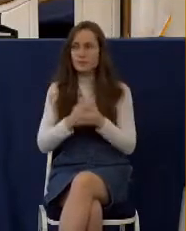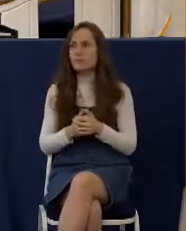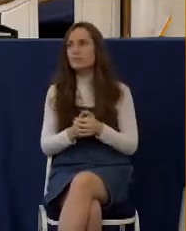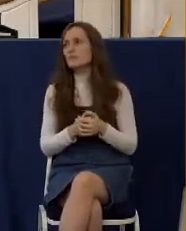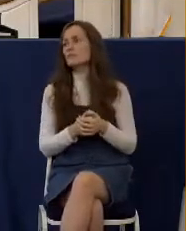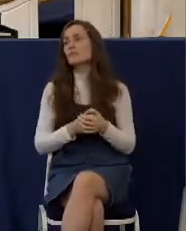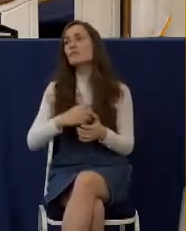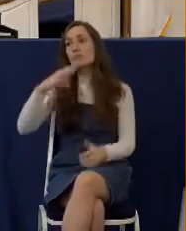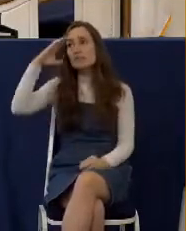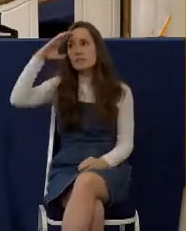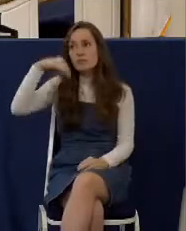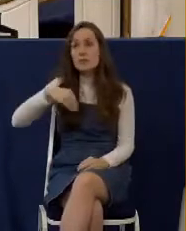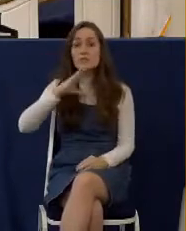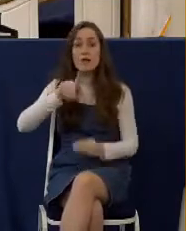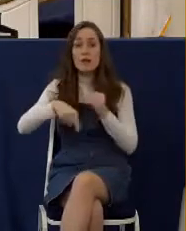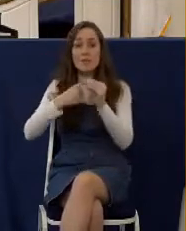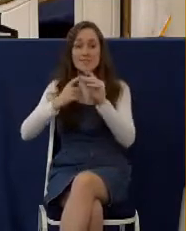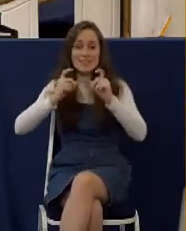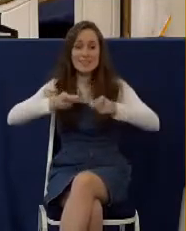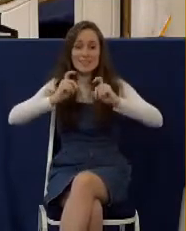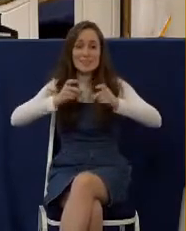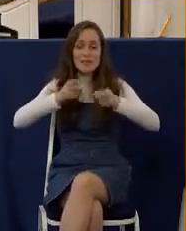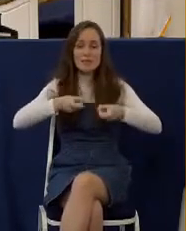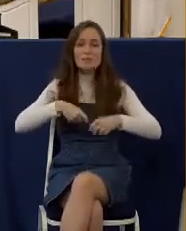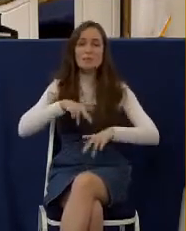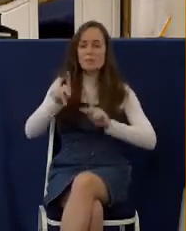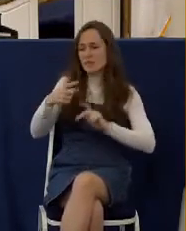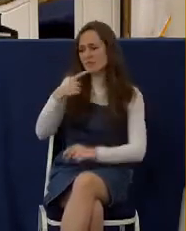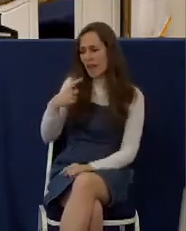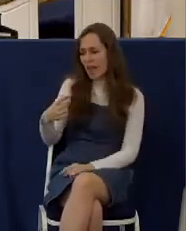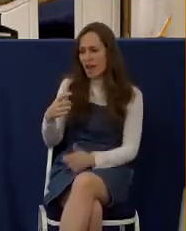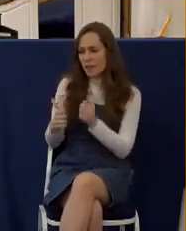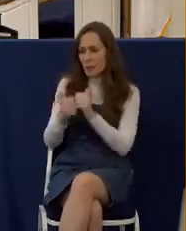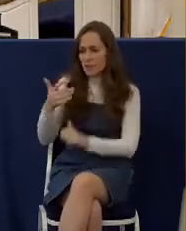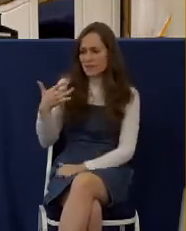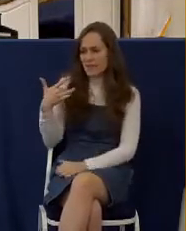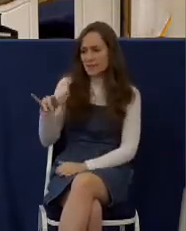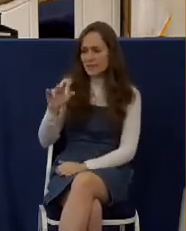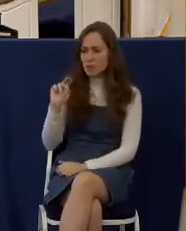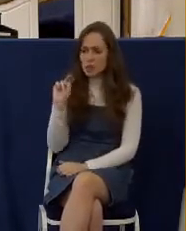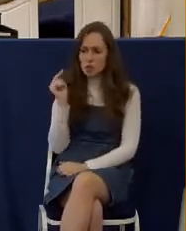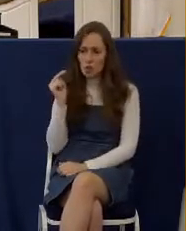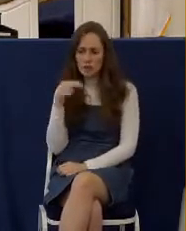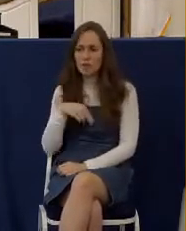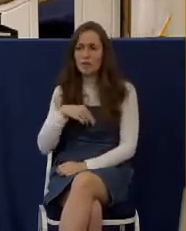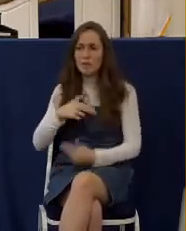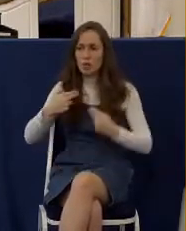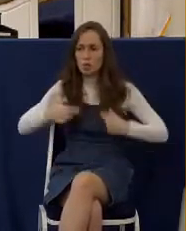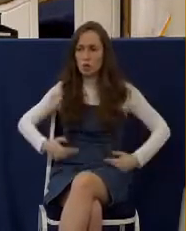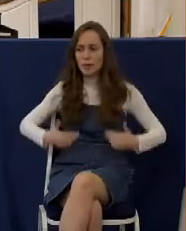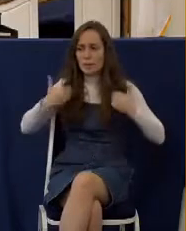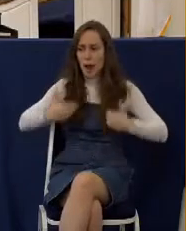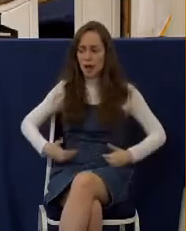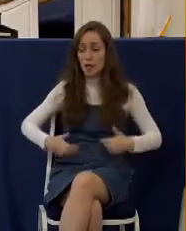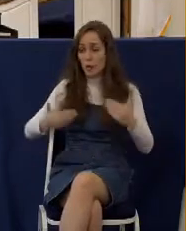Now, I know that when we talk about giving, someone said that the most sensitive nerve in the human body is the one that goes from the hand to the pocketbook.